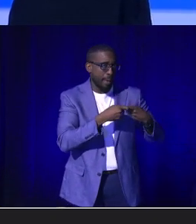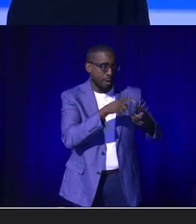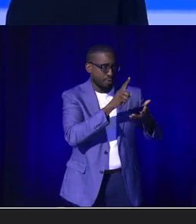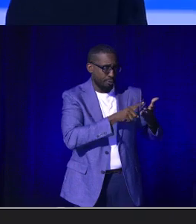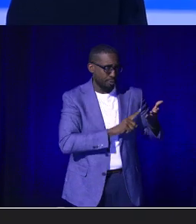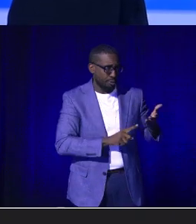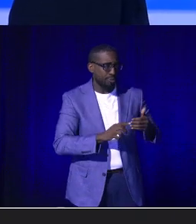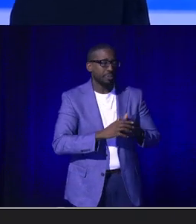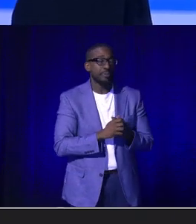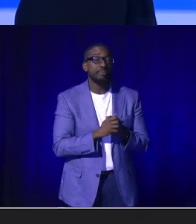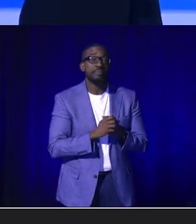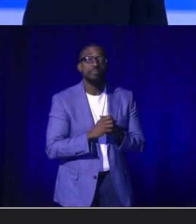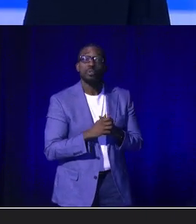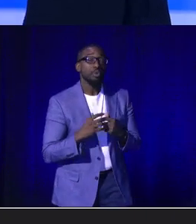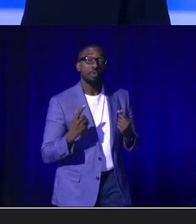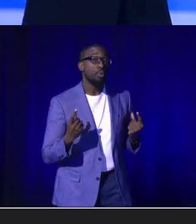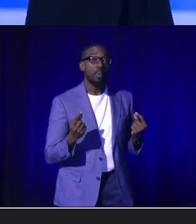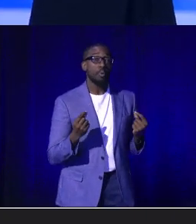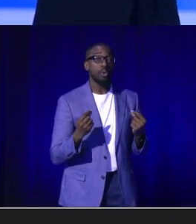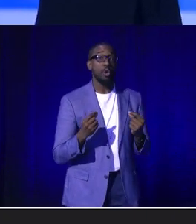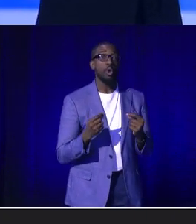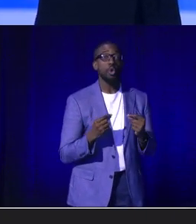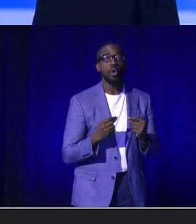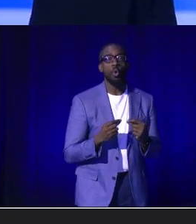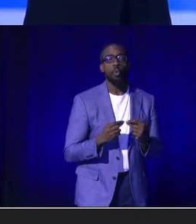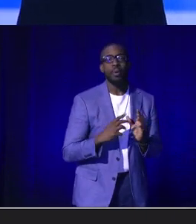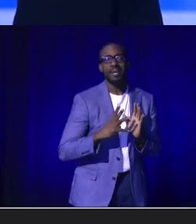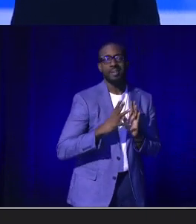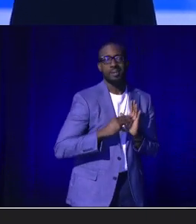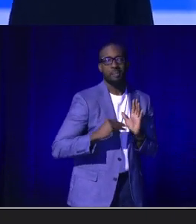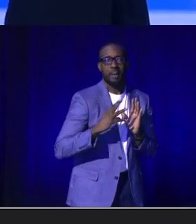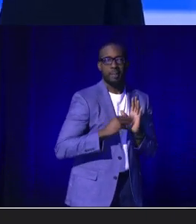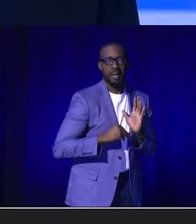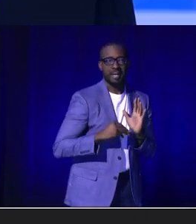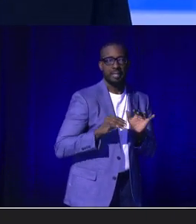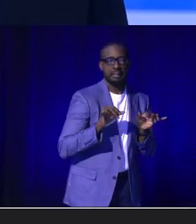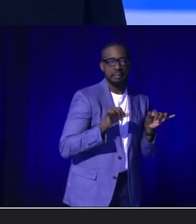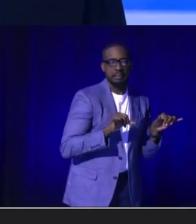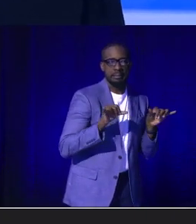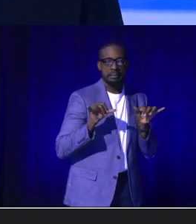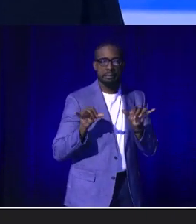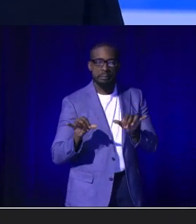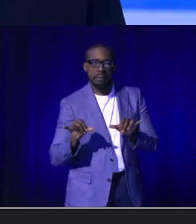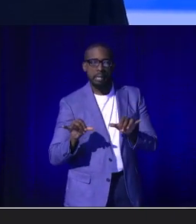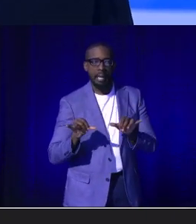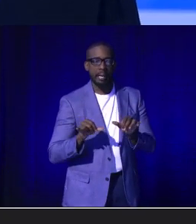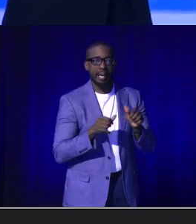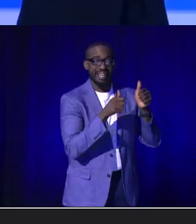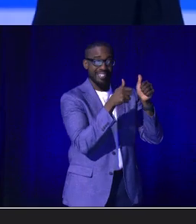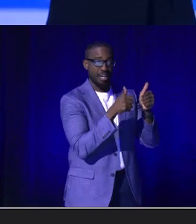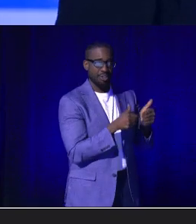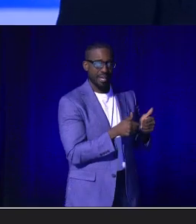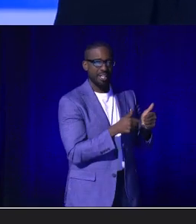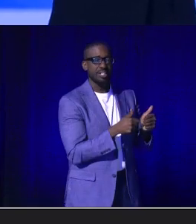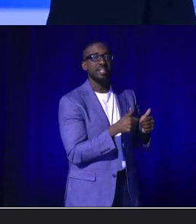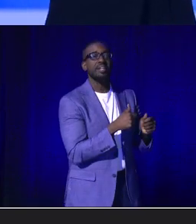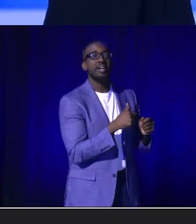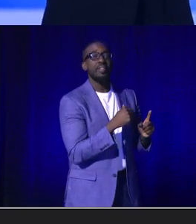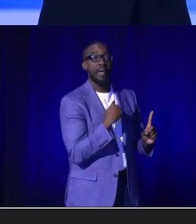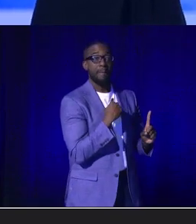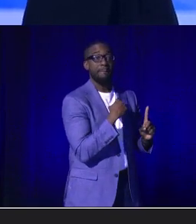And so what we were able to do is mimic or simulate a degradation that was positive electrodes